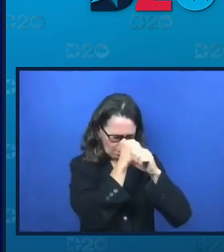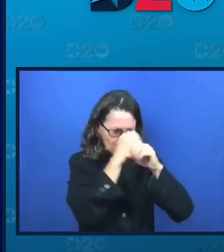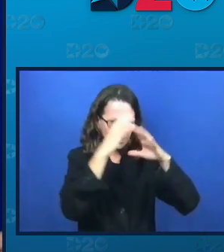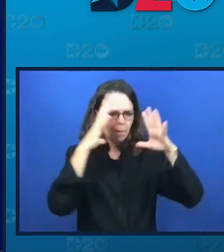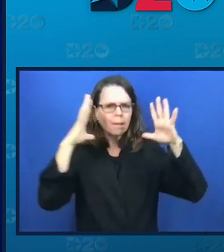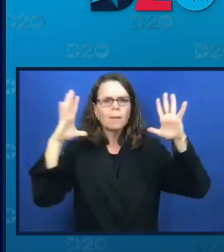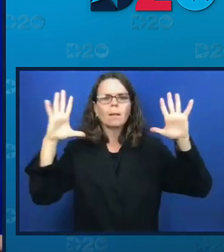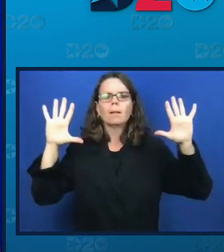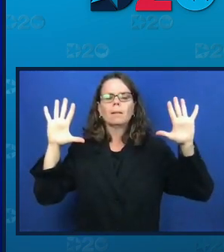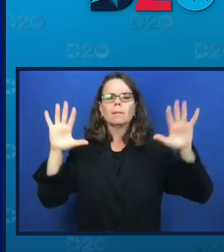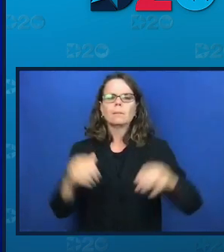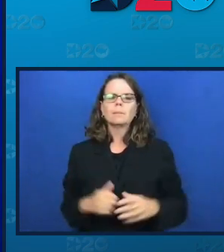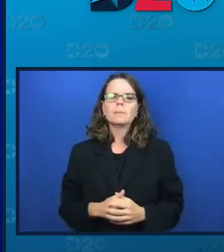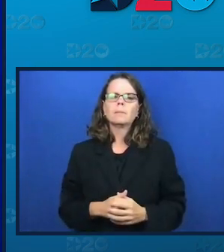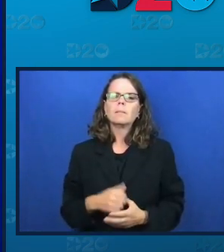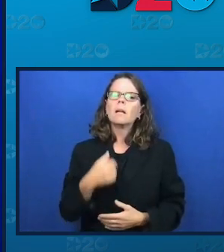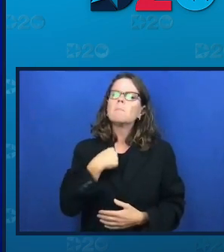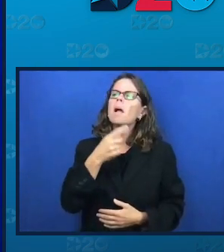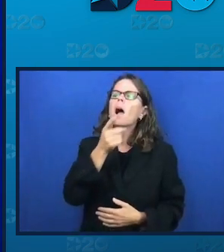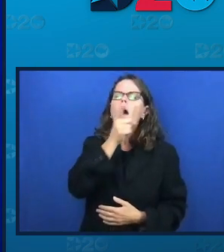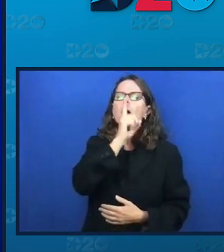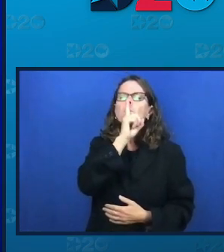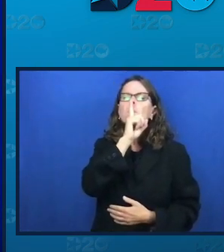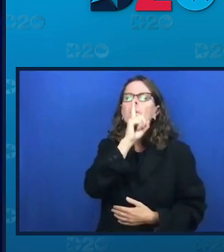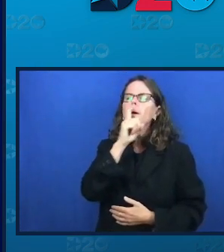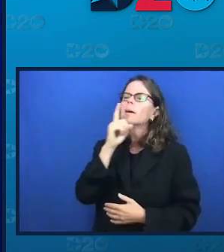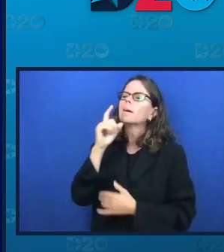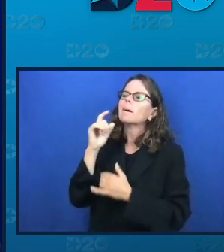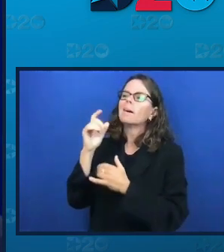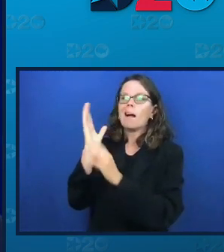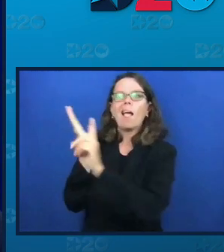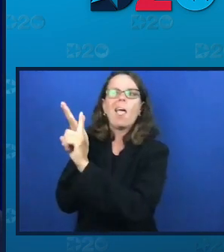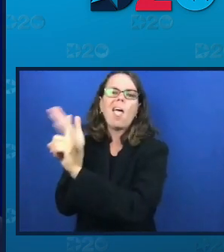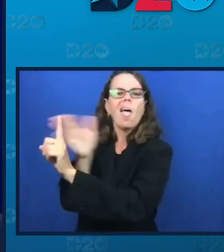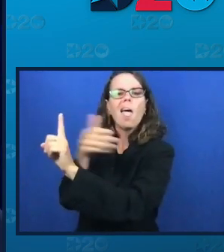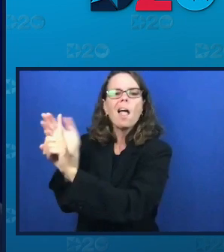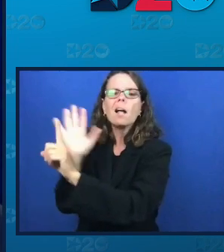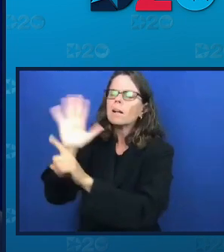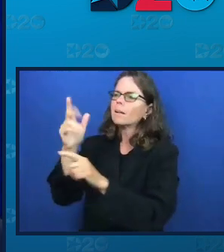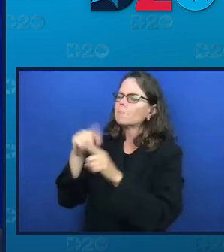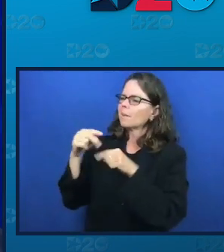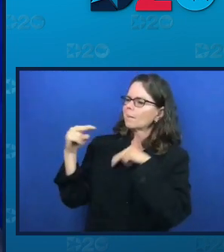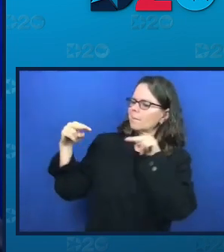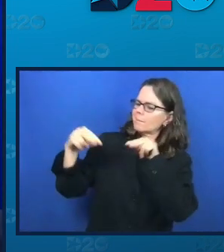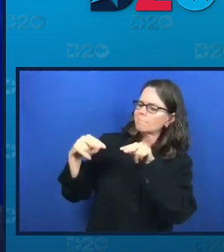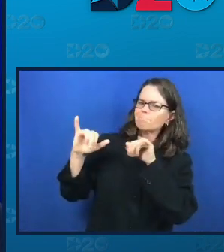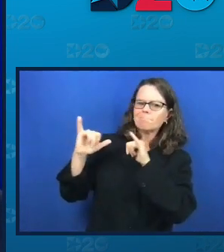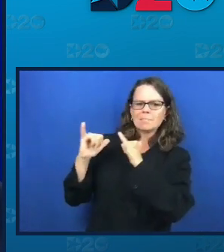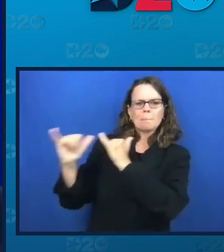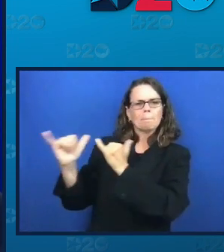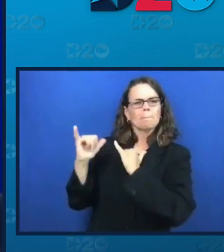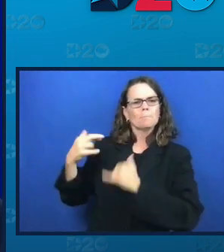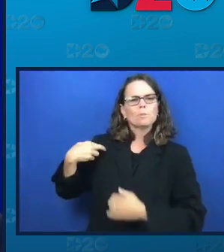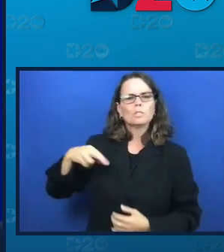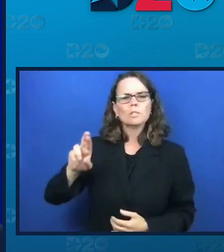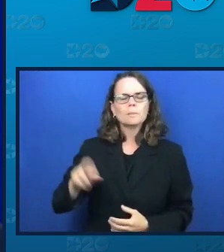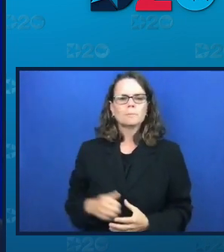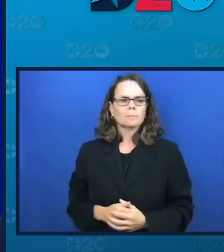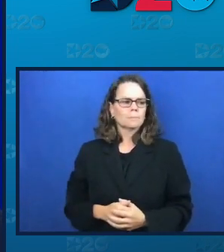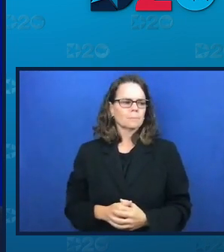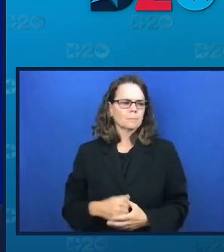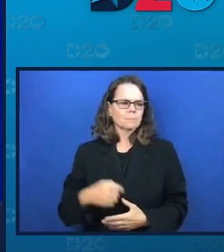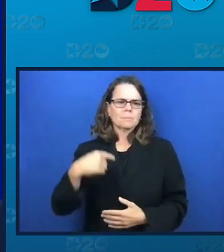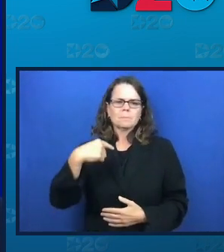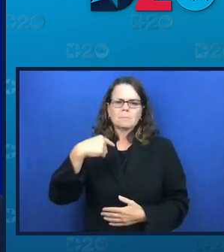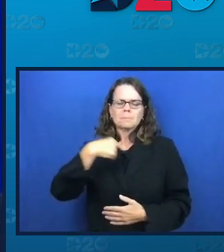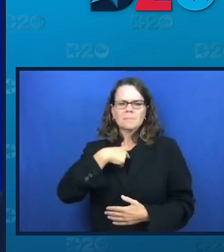to share my religious views. But for me, it's important because it gives me some reason to have